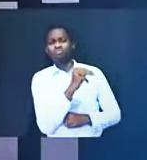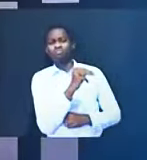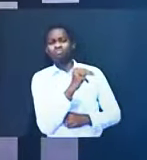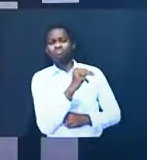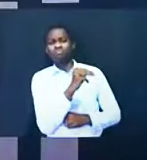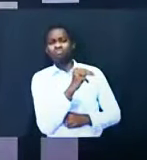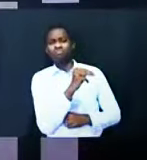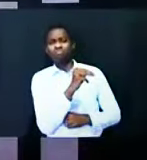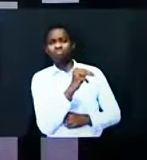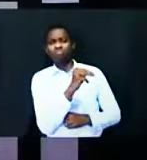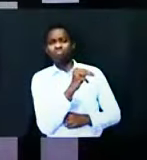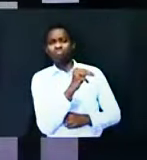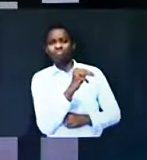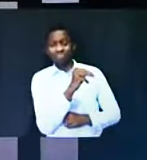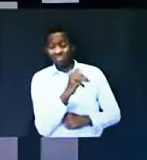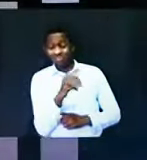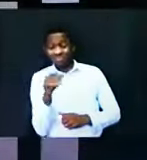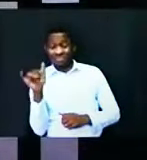This is a statement.